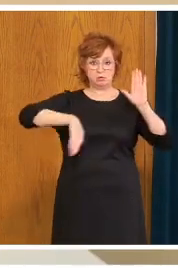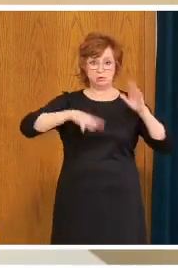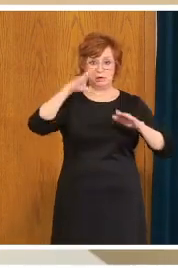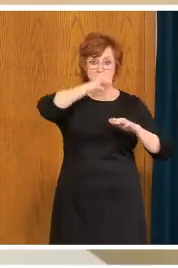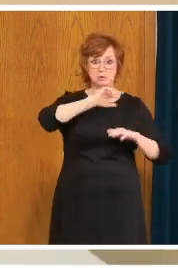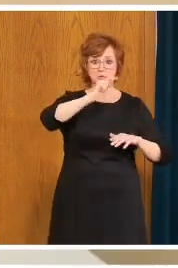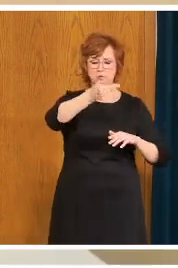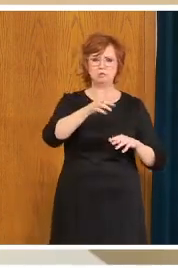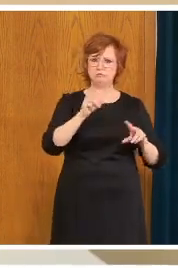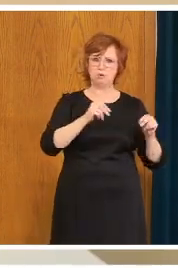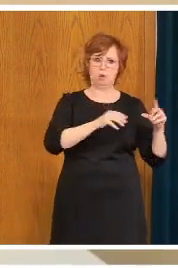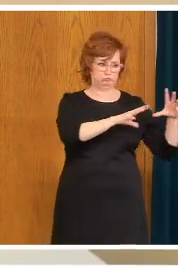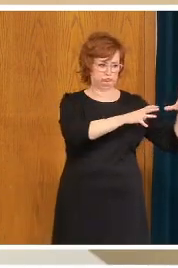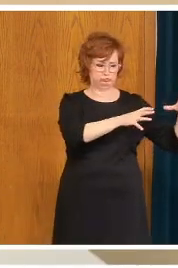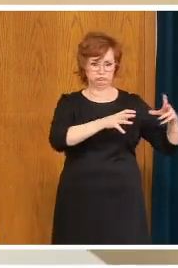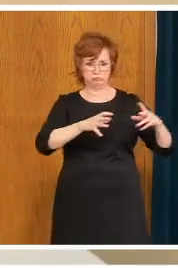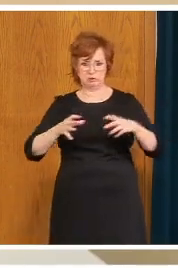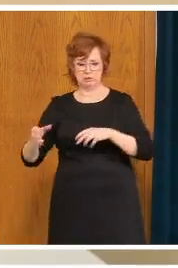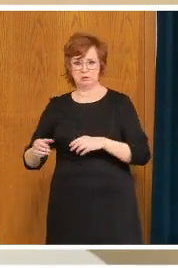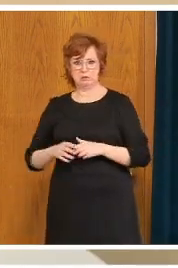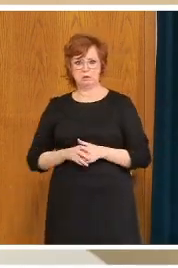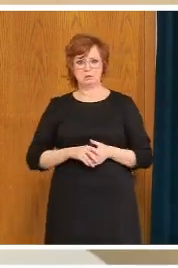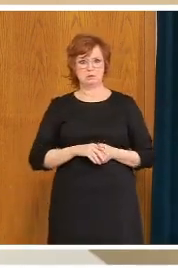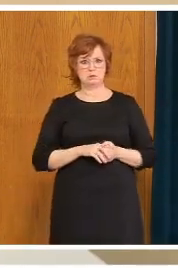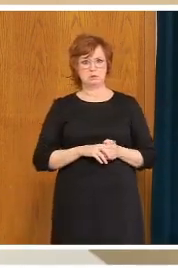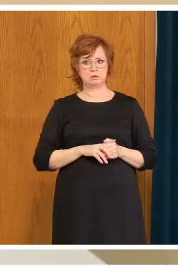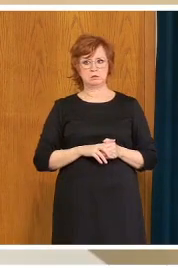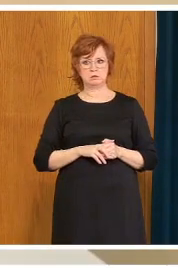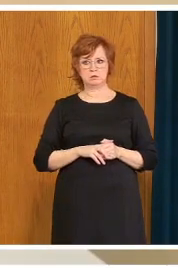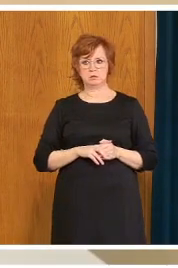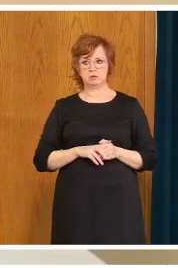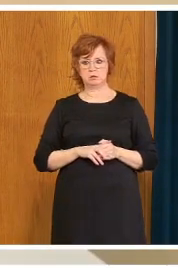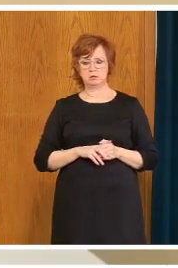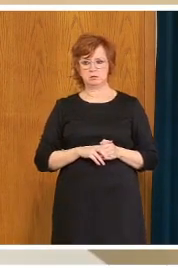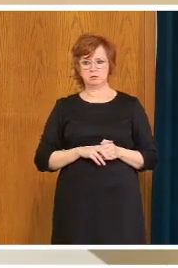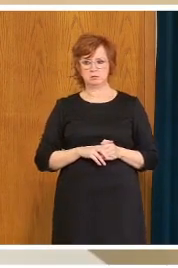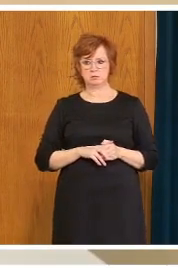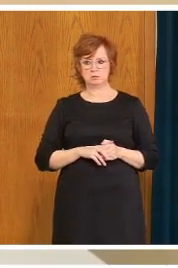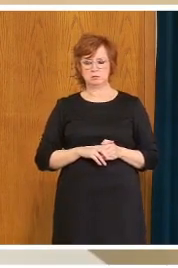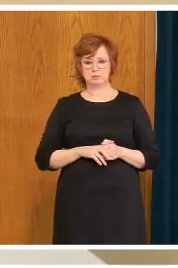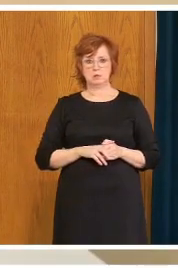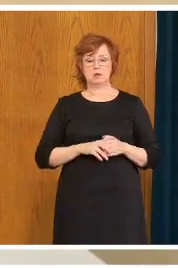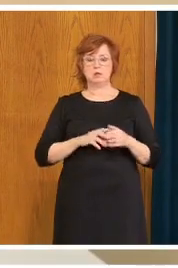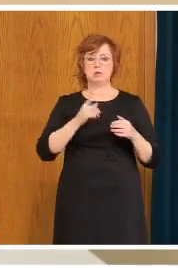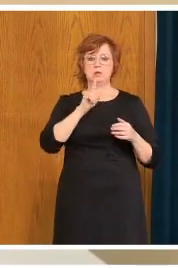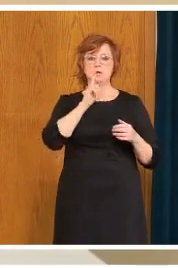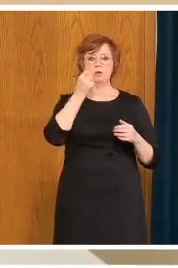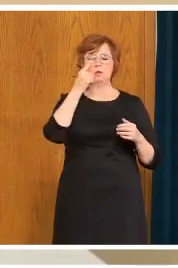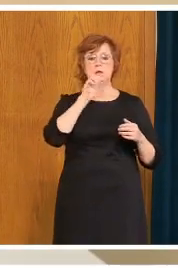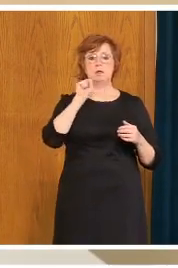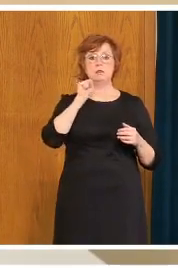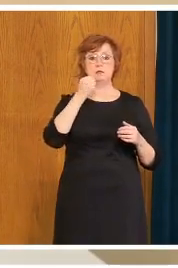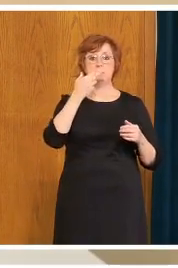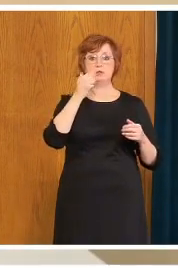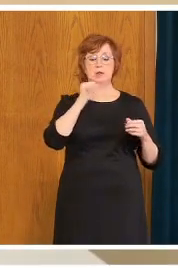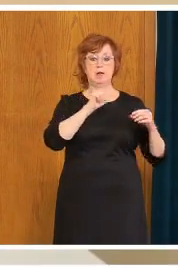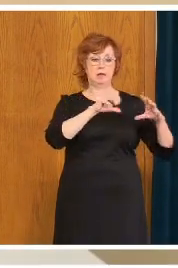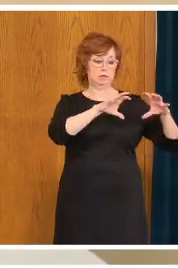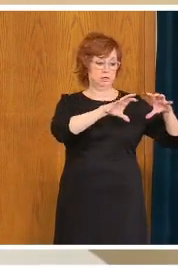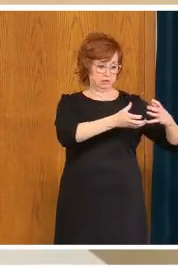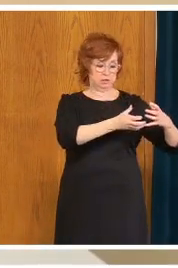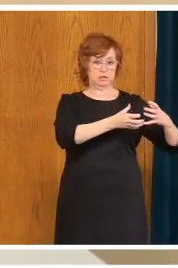so that you don't wait for one age group to finish before you open it up to a younger age group or other